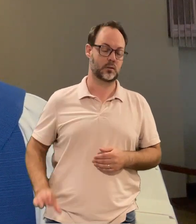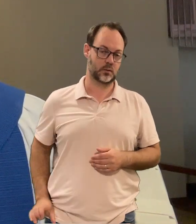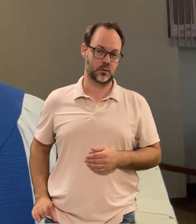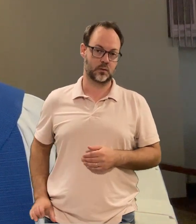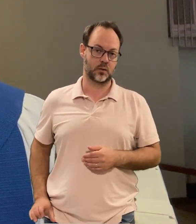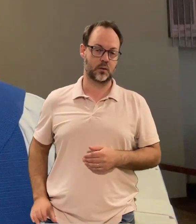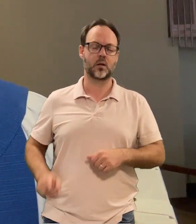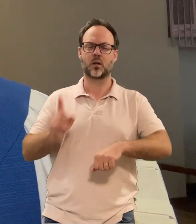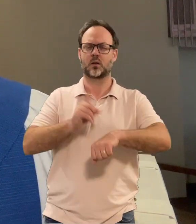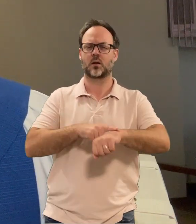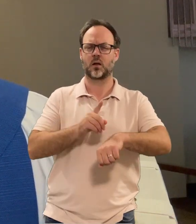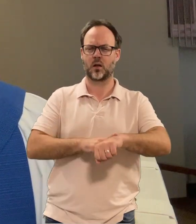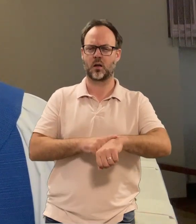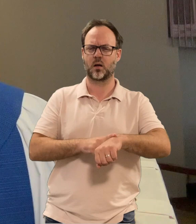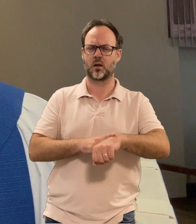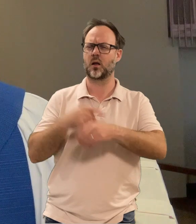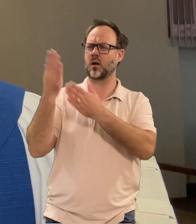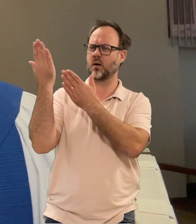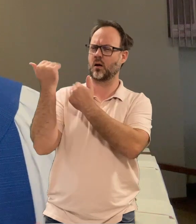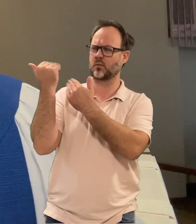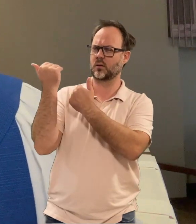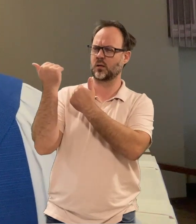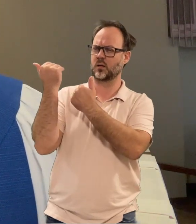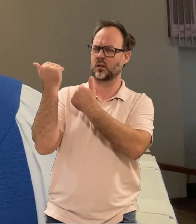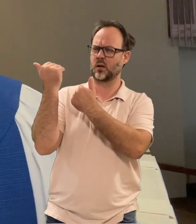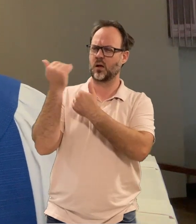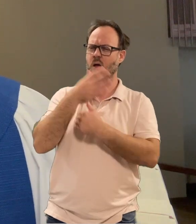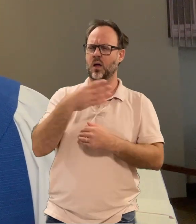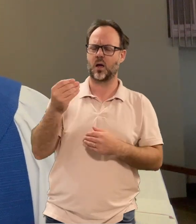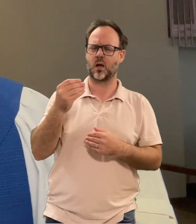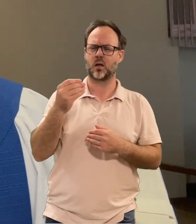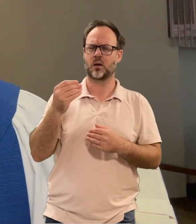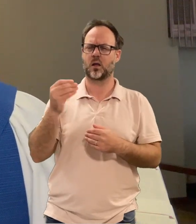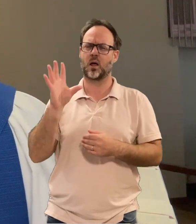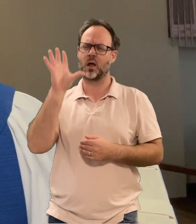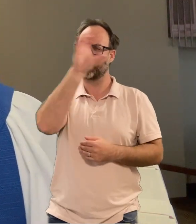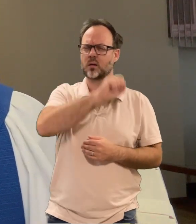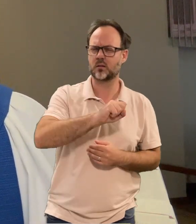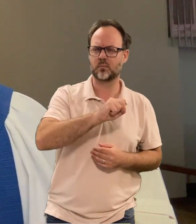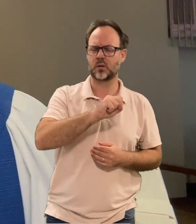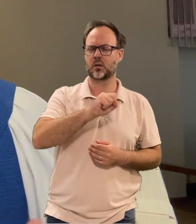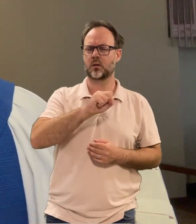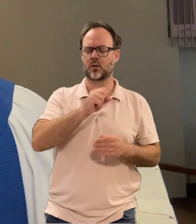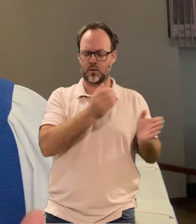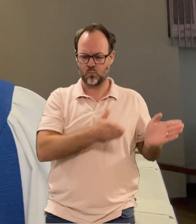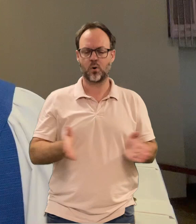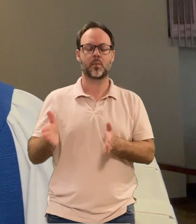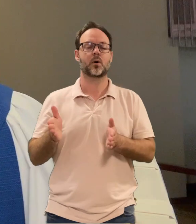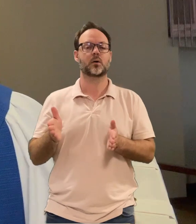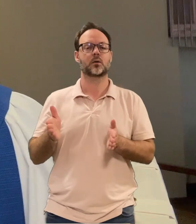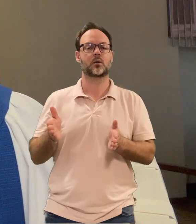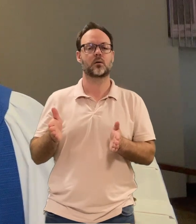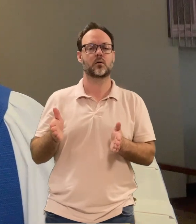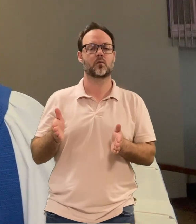Messiah, of the Christ. It's a time of expectation and